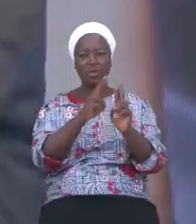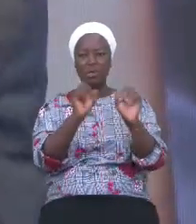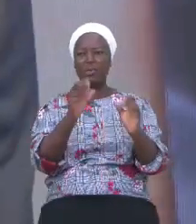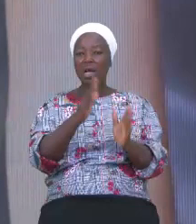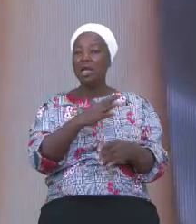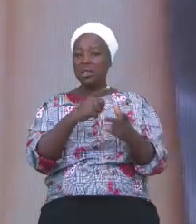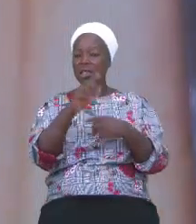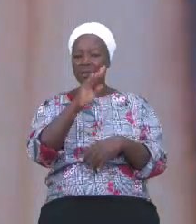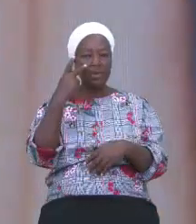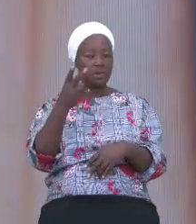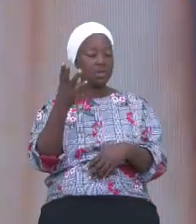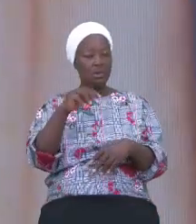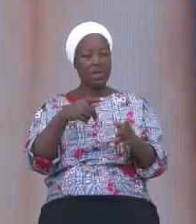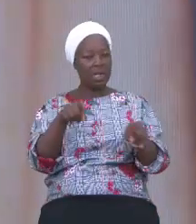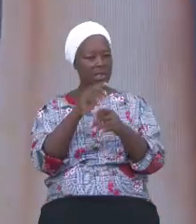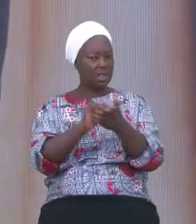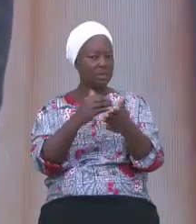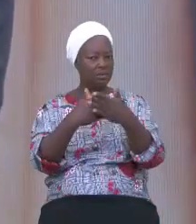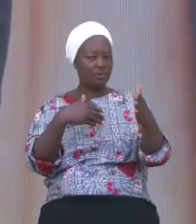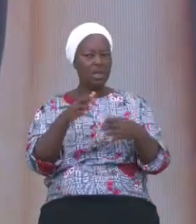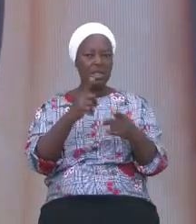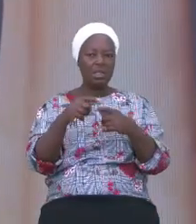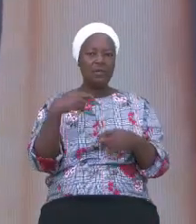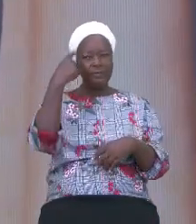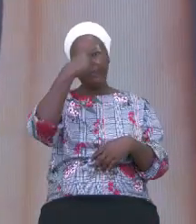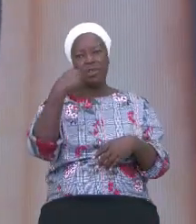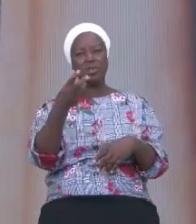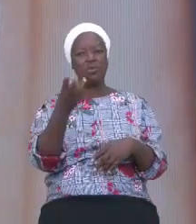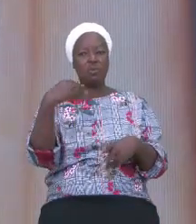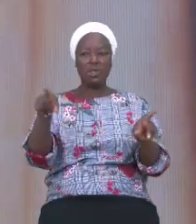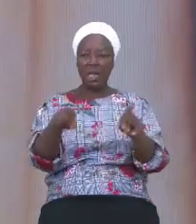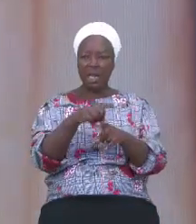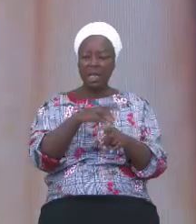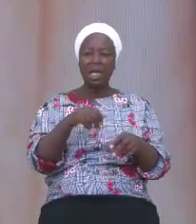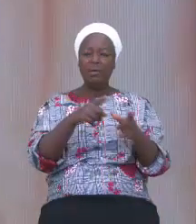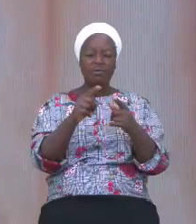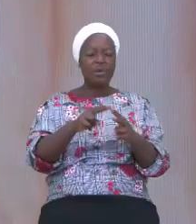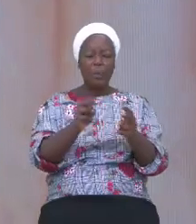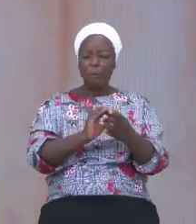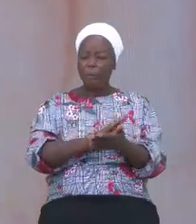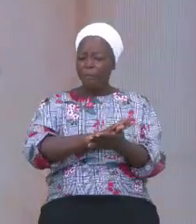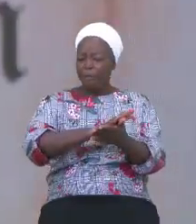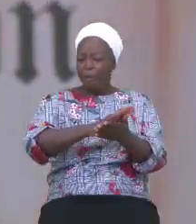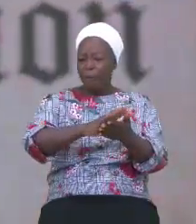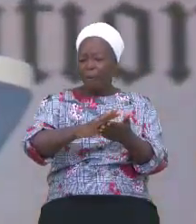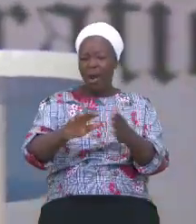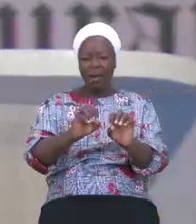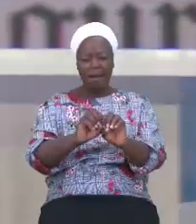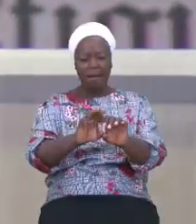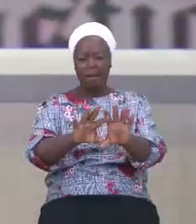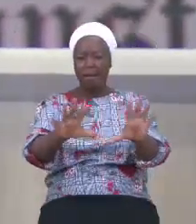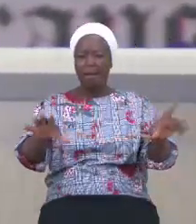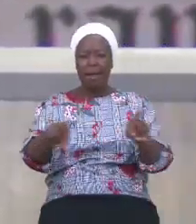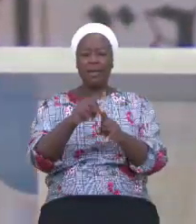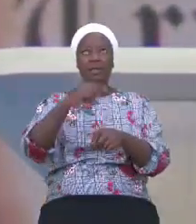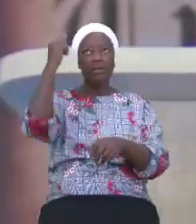him like that before. The face was like as bright as the sun. And then the